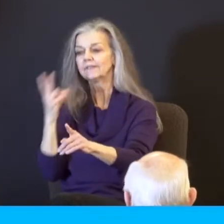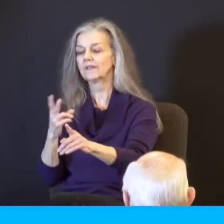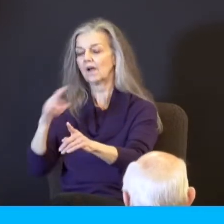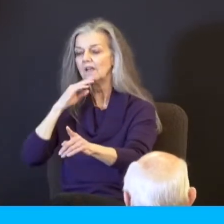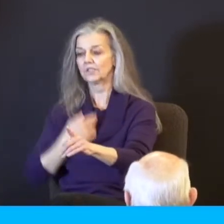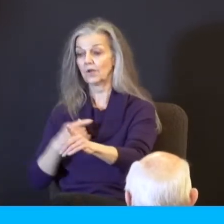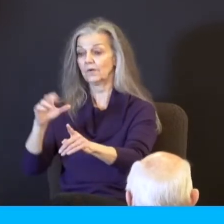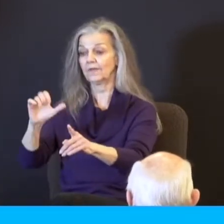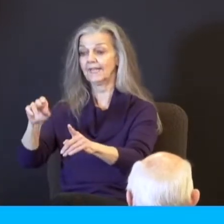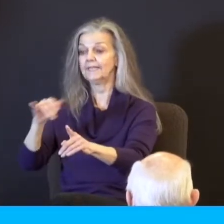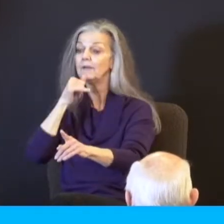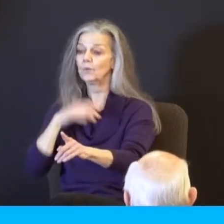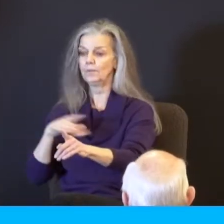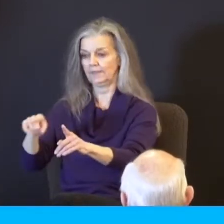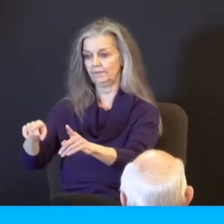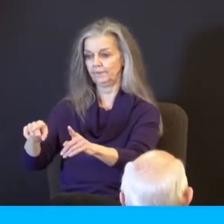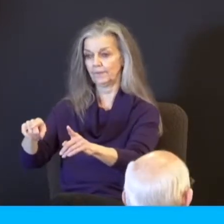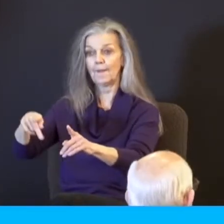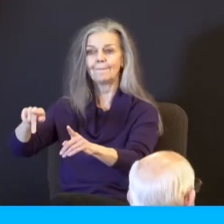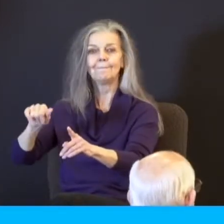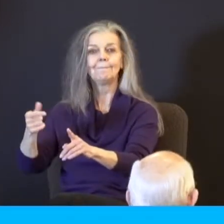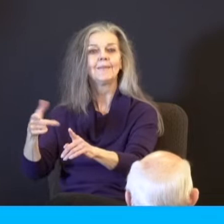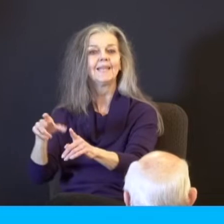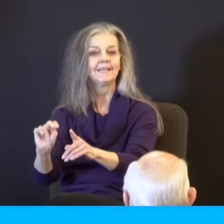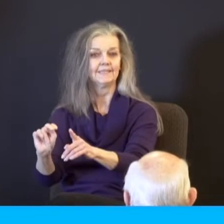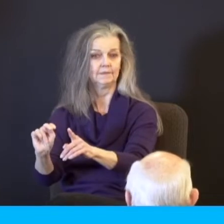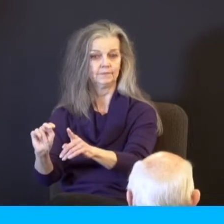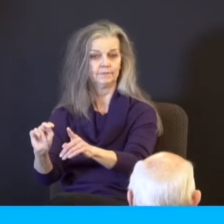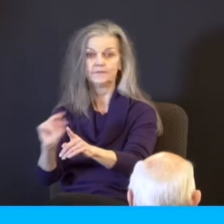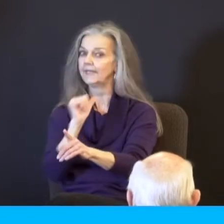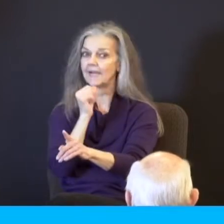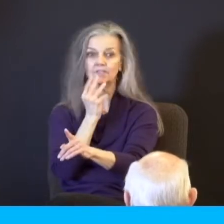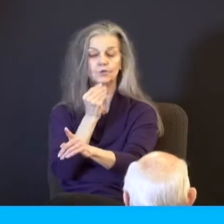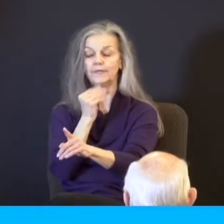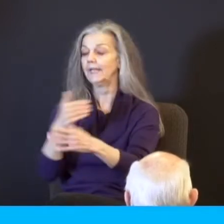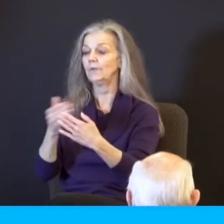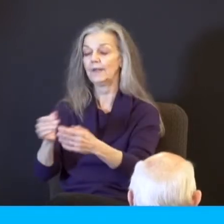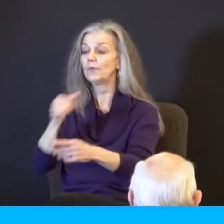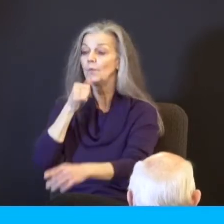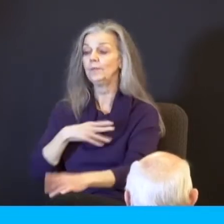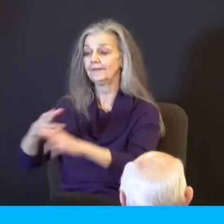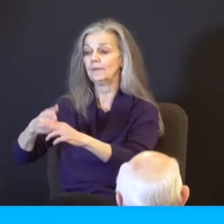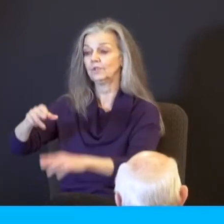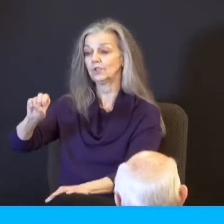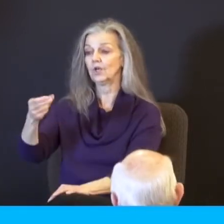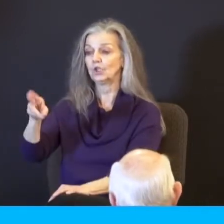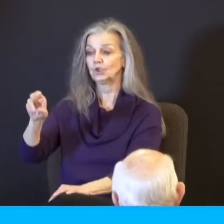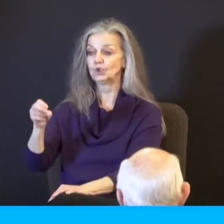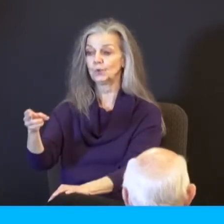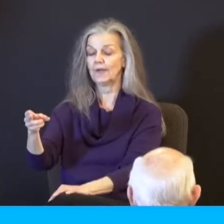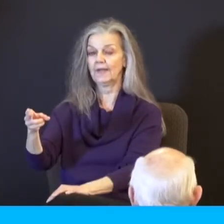certain Canaanite, pagan. The Canaanite whose name was Shua. And he took her and he went